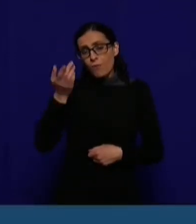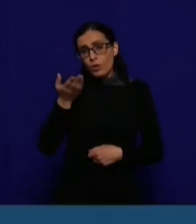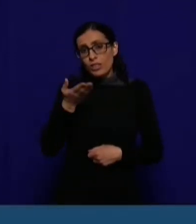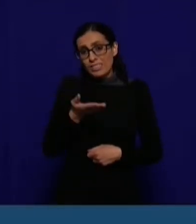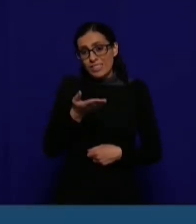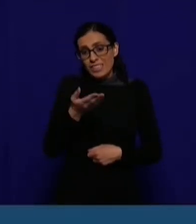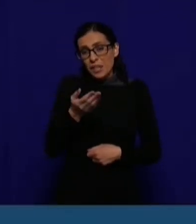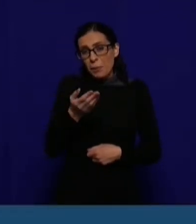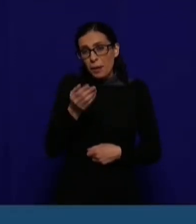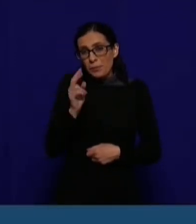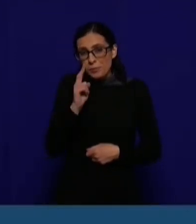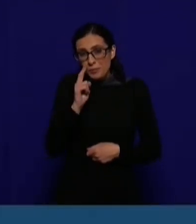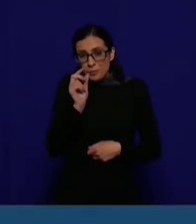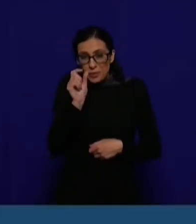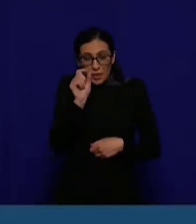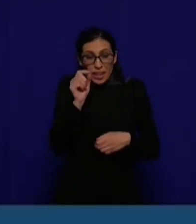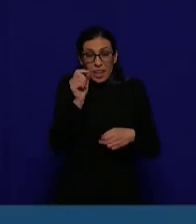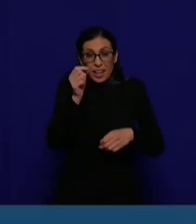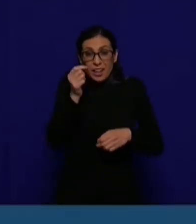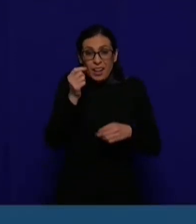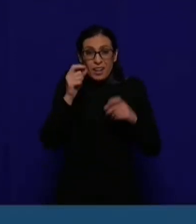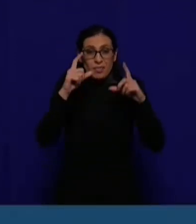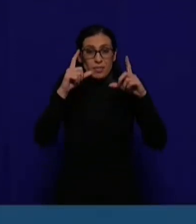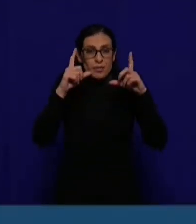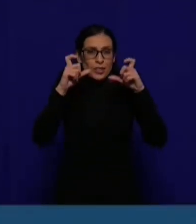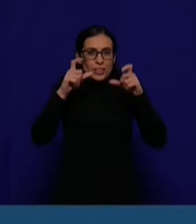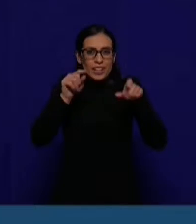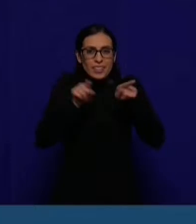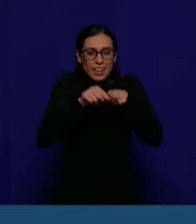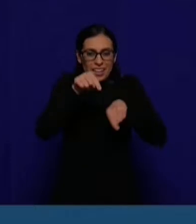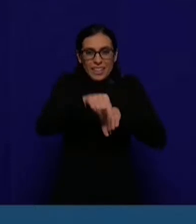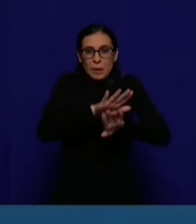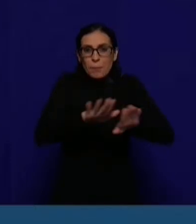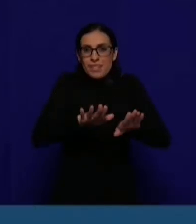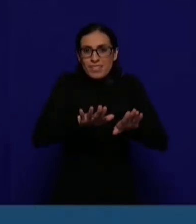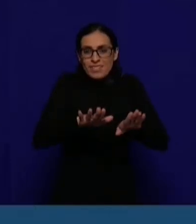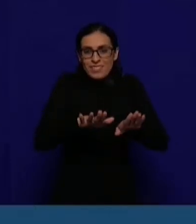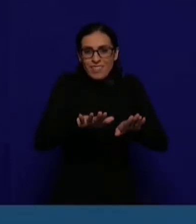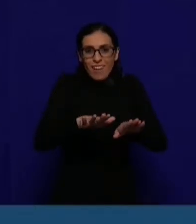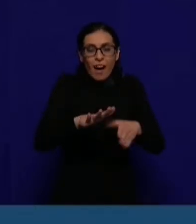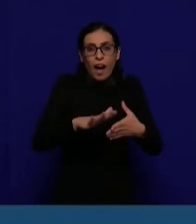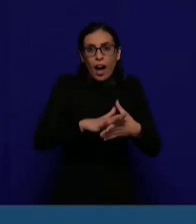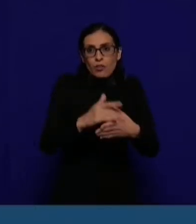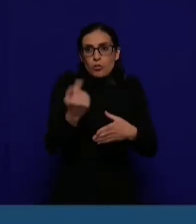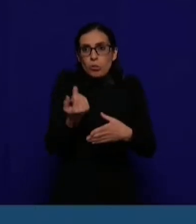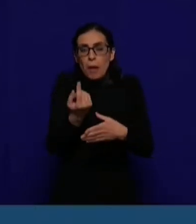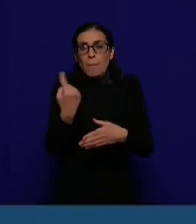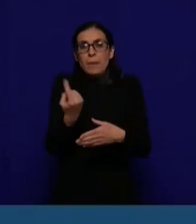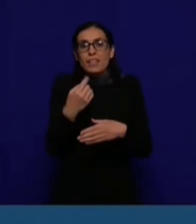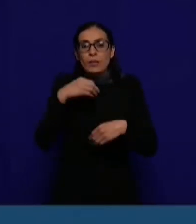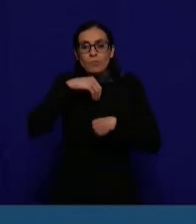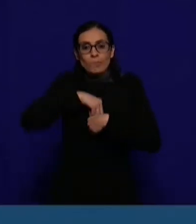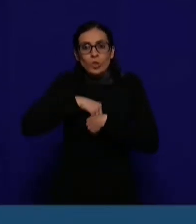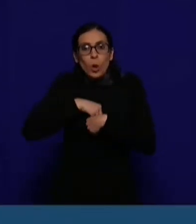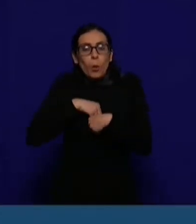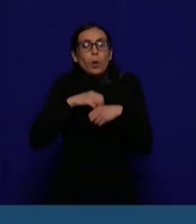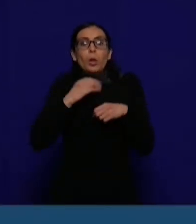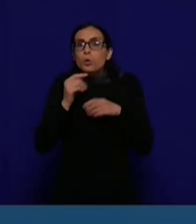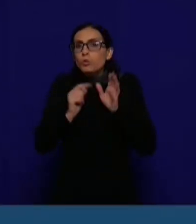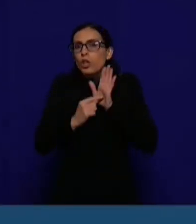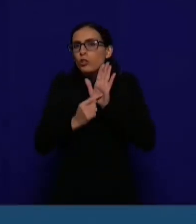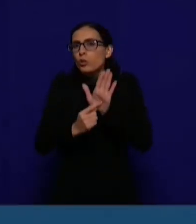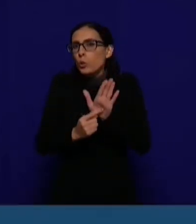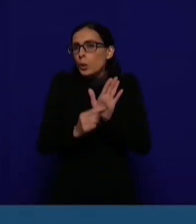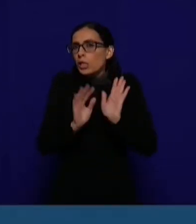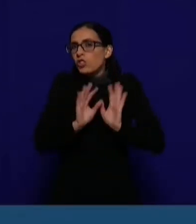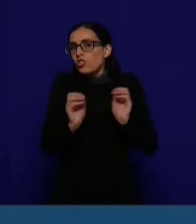snapshot at that particular point in time. And some people, because of the incubation period, as we have seen, may develop symptoms later and they